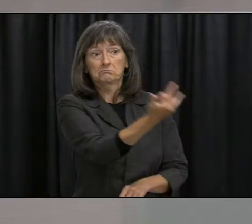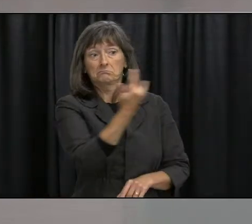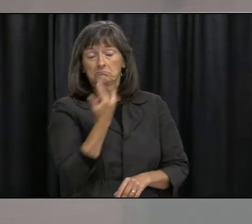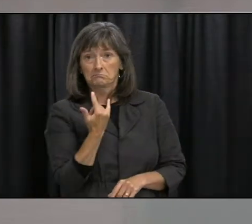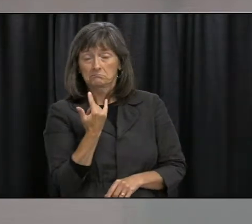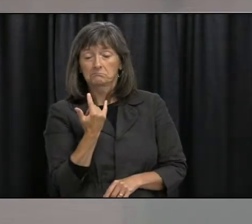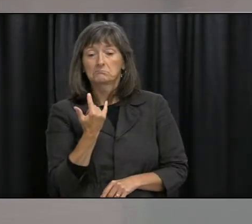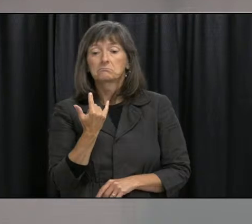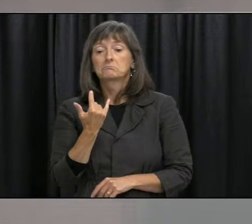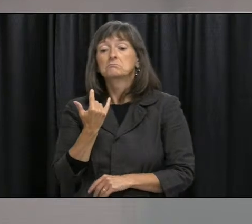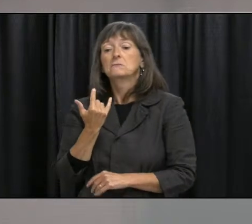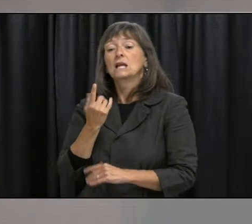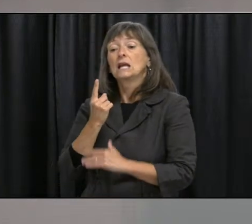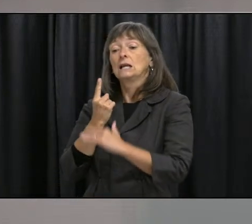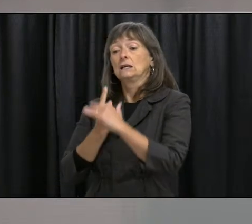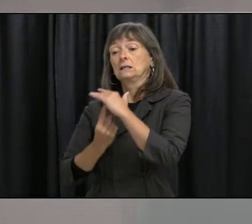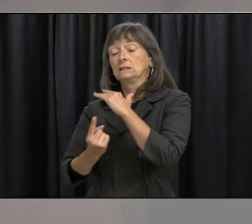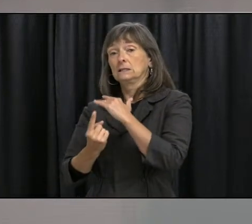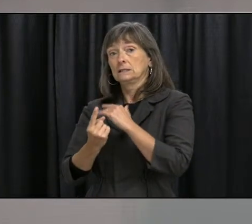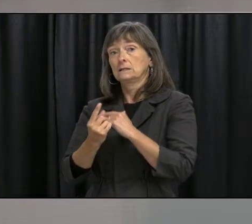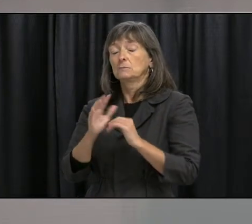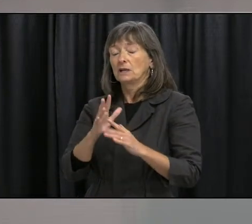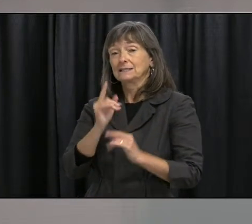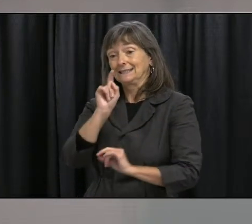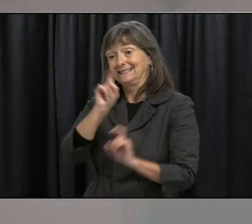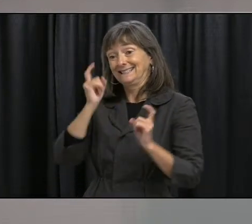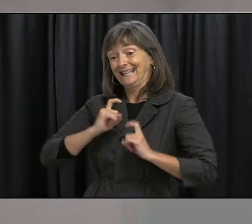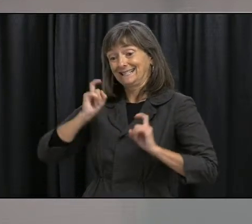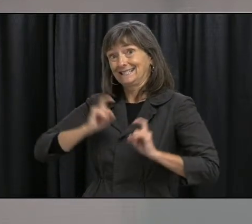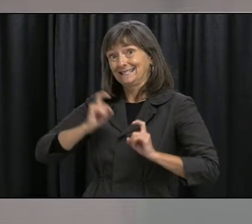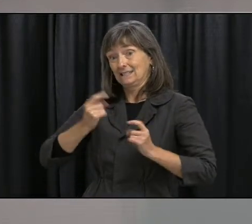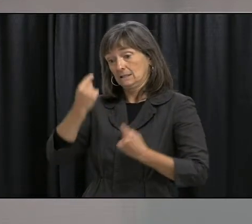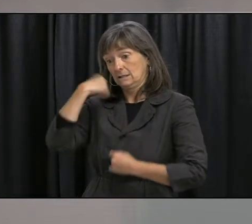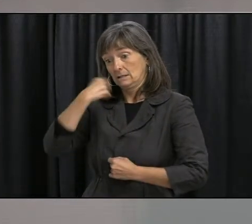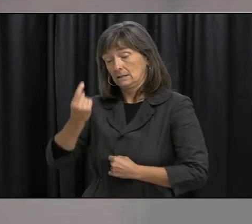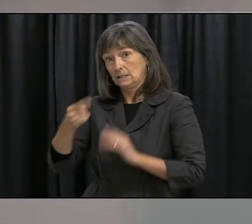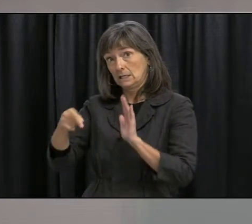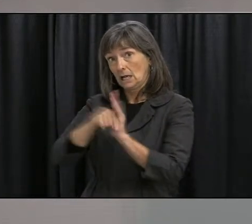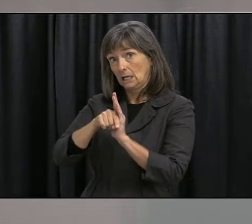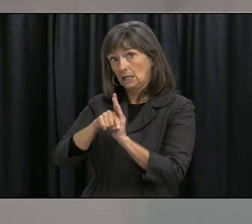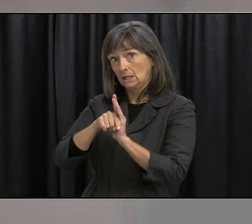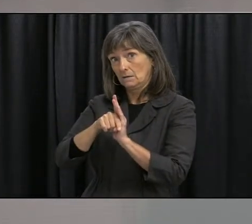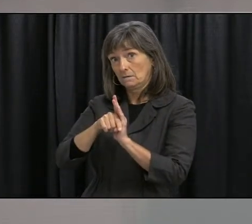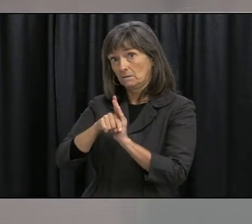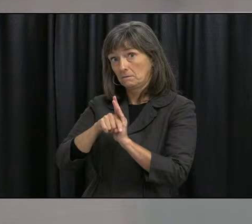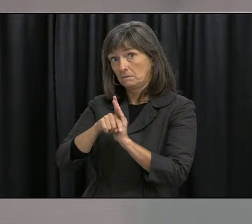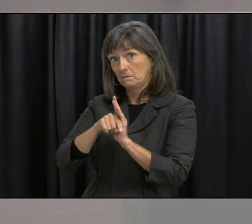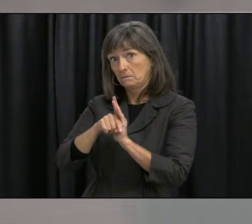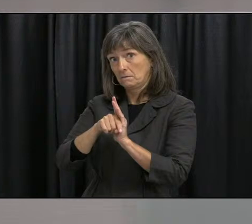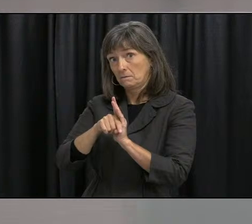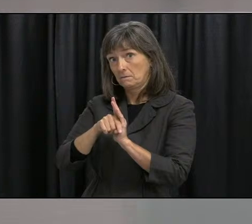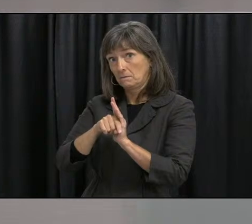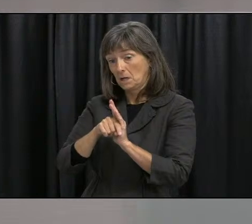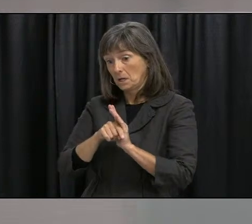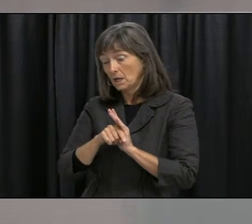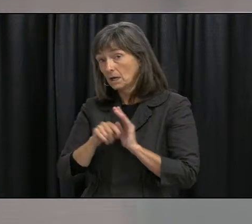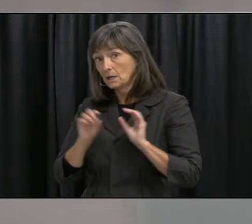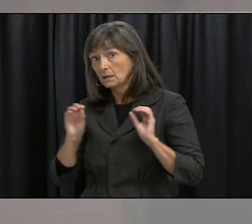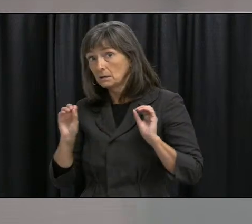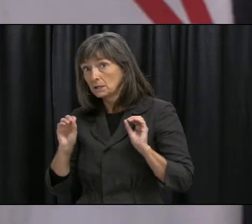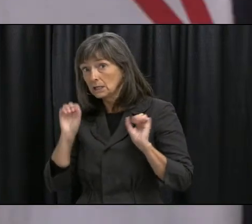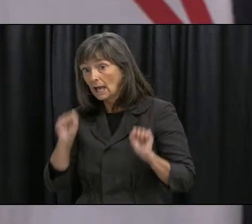quickly, test negative. Are they free to go at that point, or do they have to self-isolate for 5 to